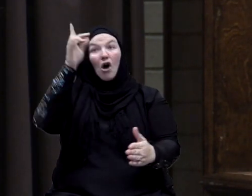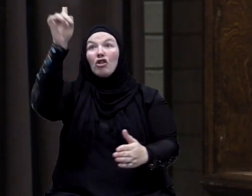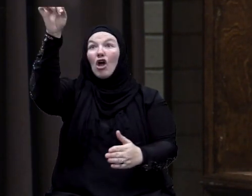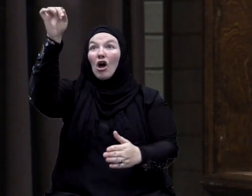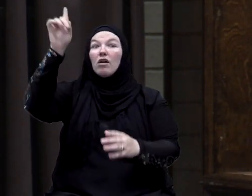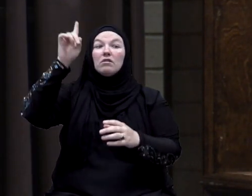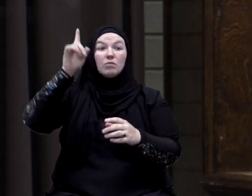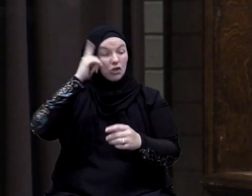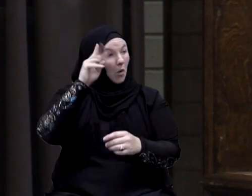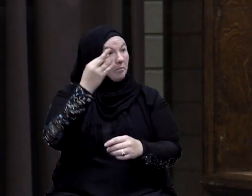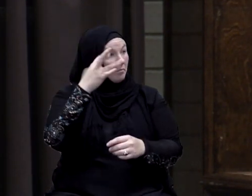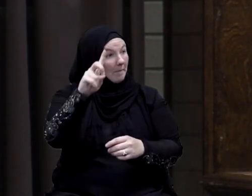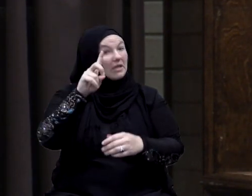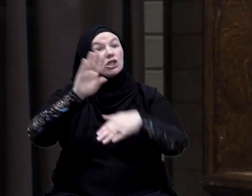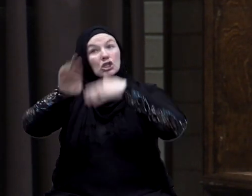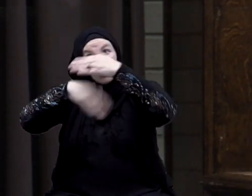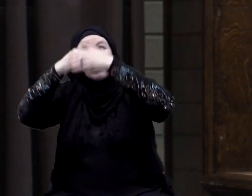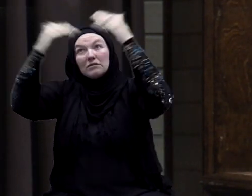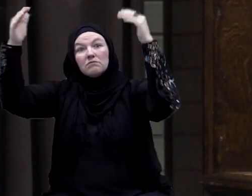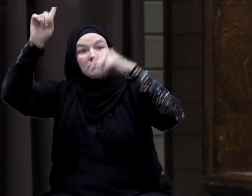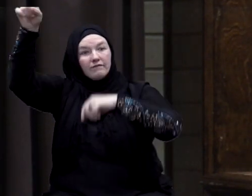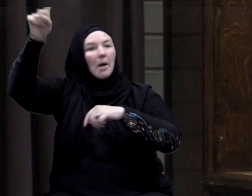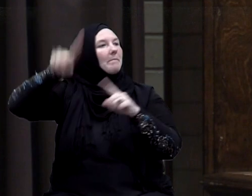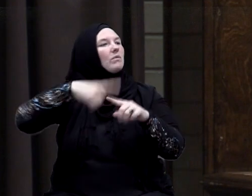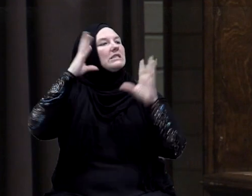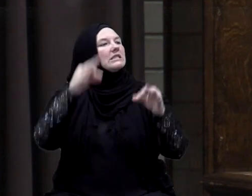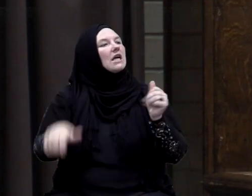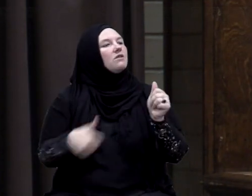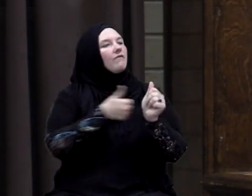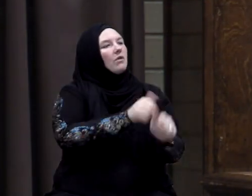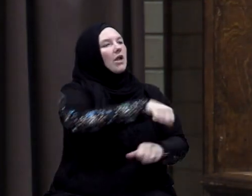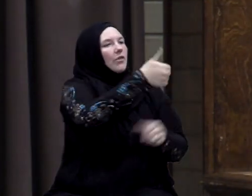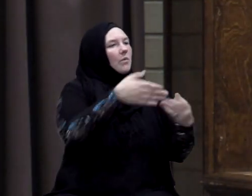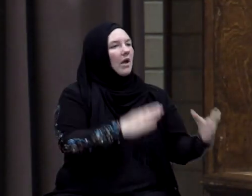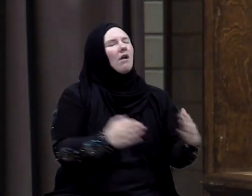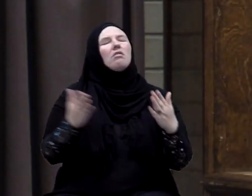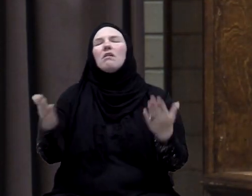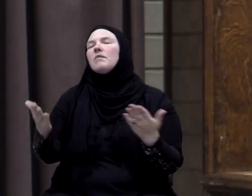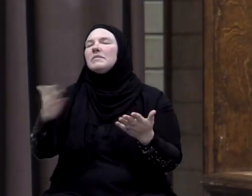for his love and fill our heart with his love.